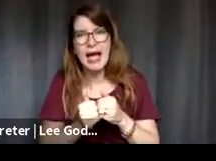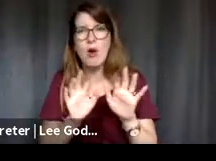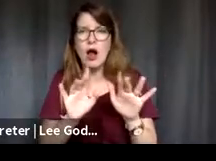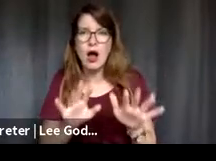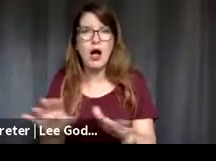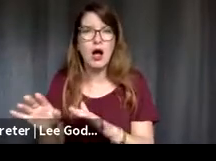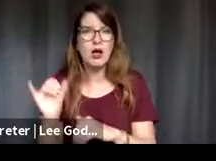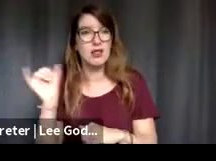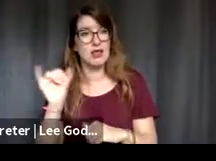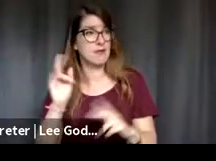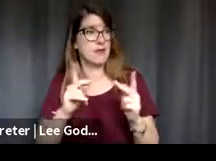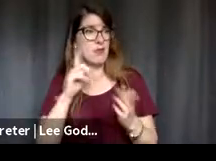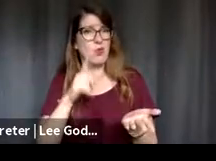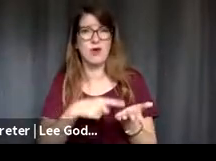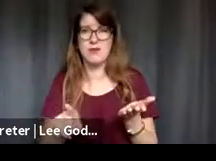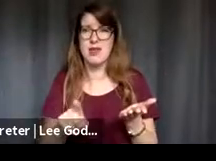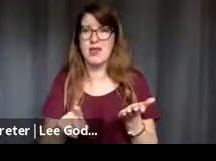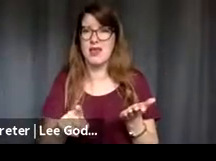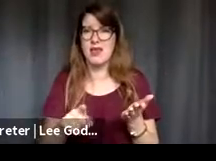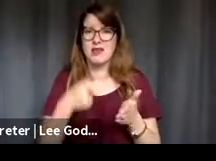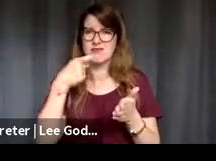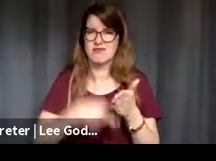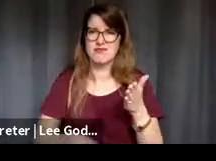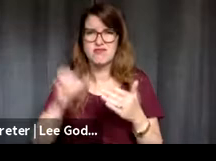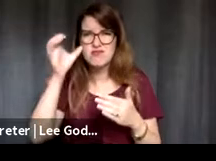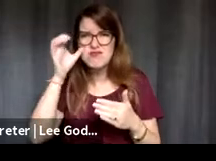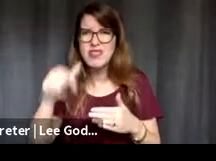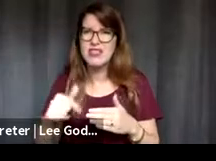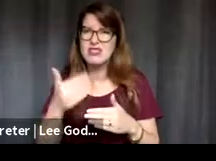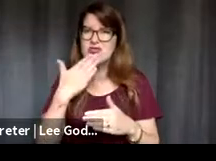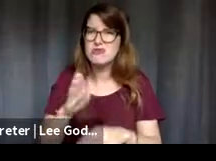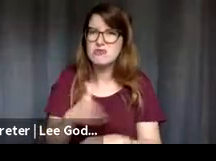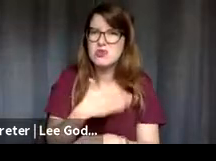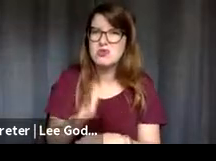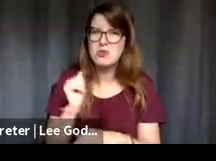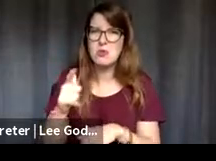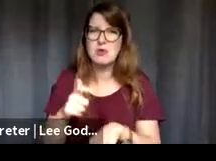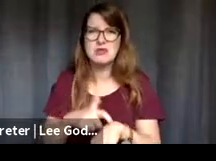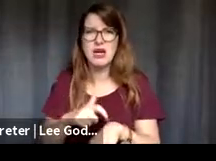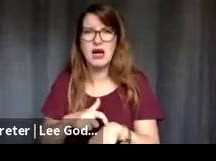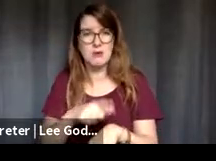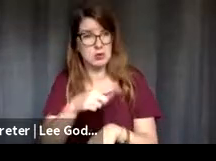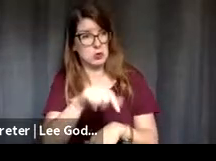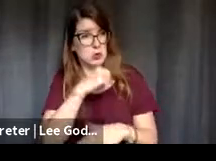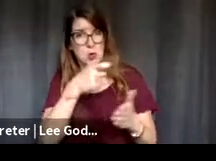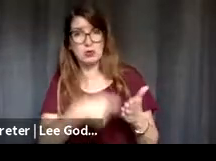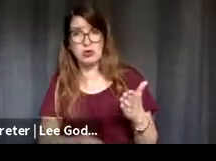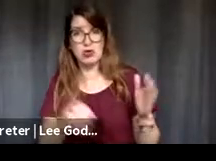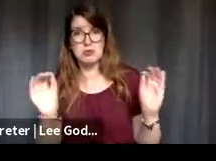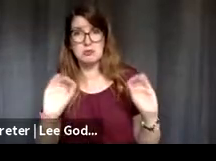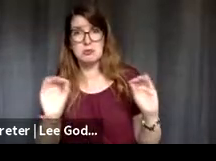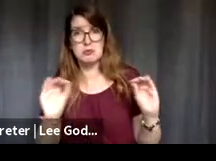know, like people pay cover charges to hear music this good all the time. And you guys don't charge